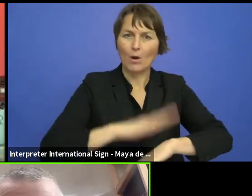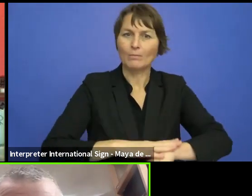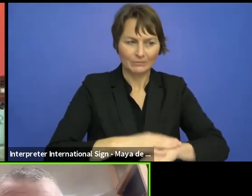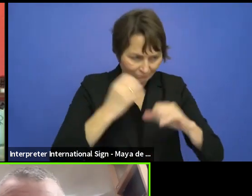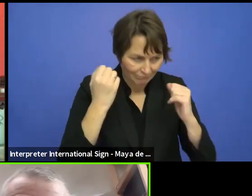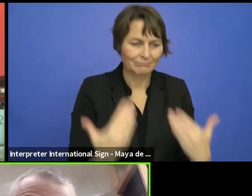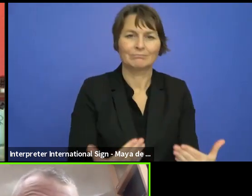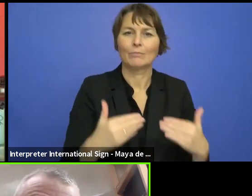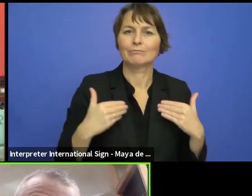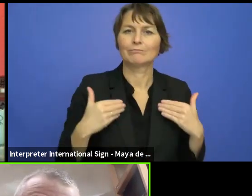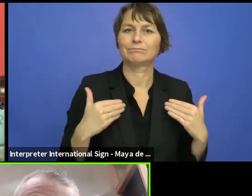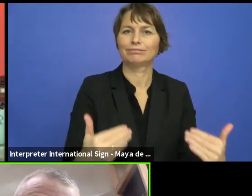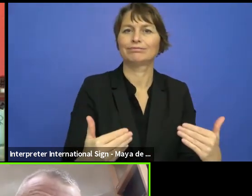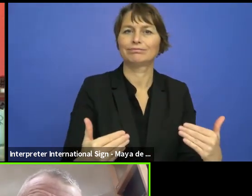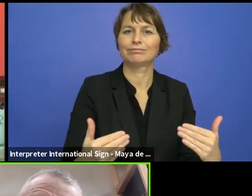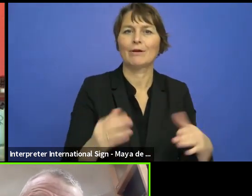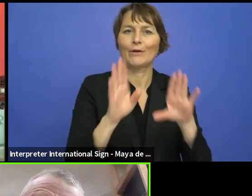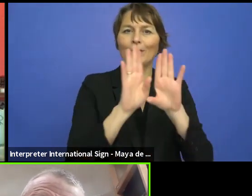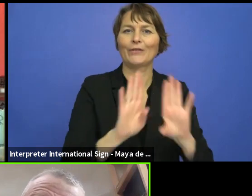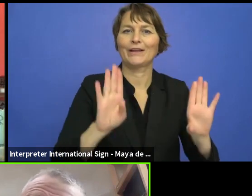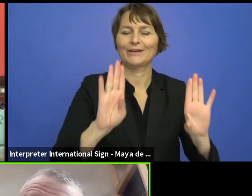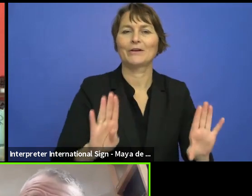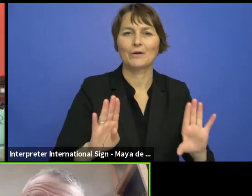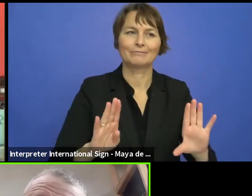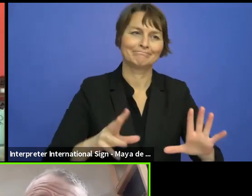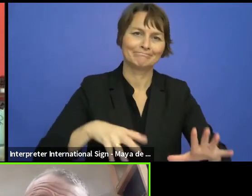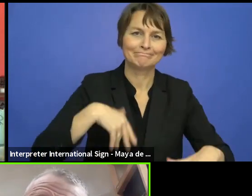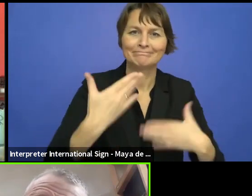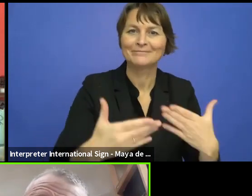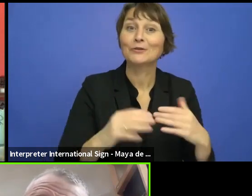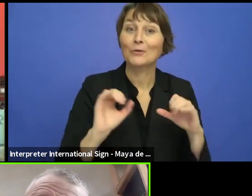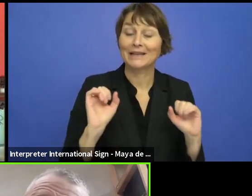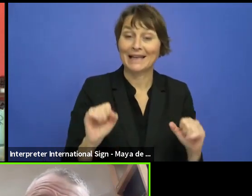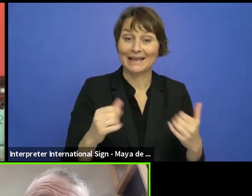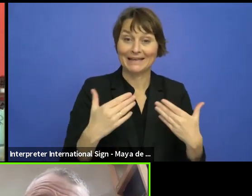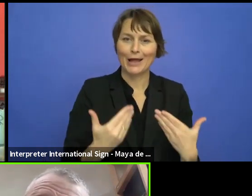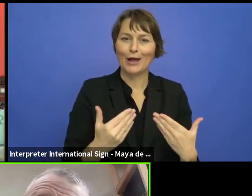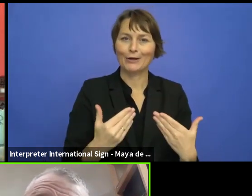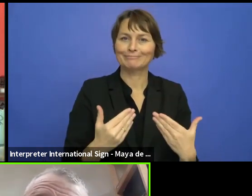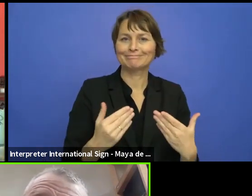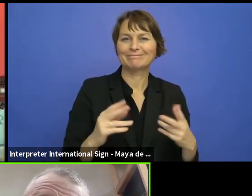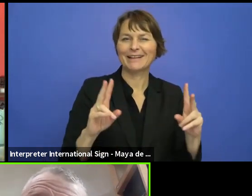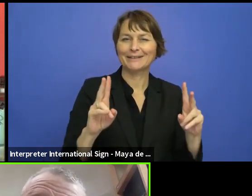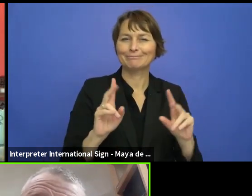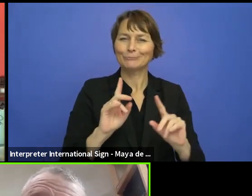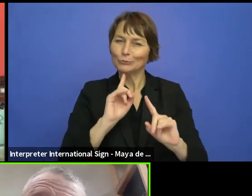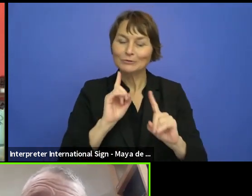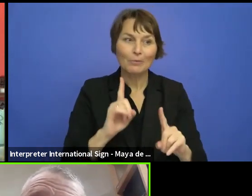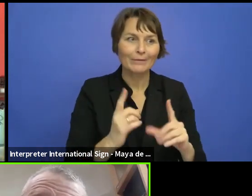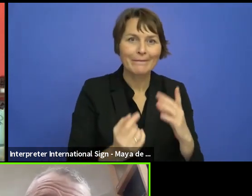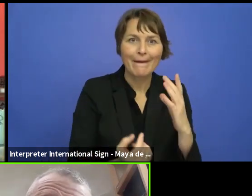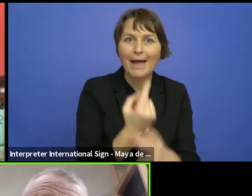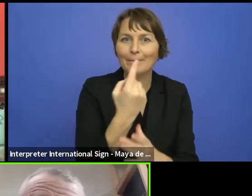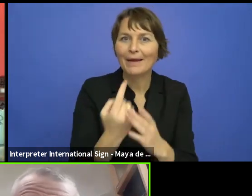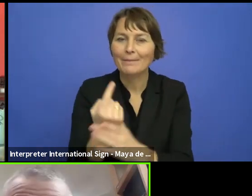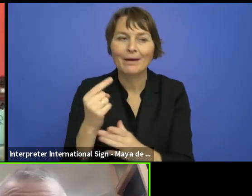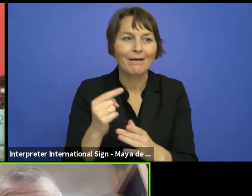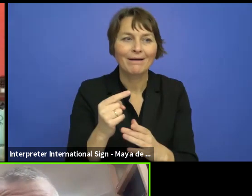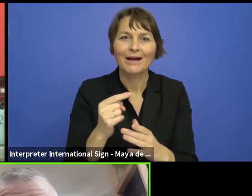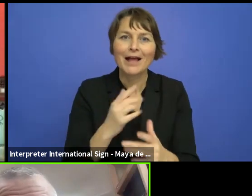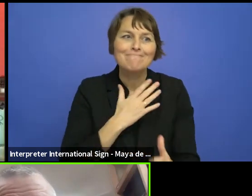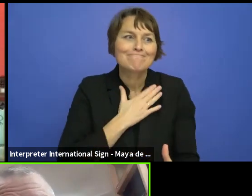it possible also that I can react on things that are happening and that I really like, and